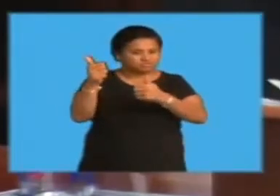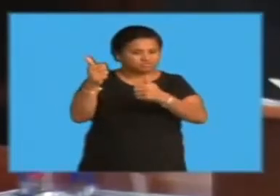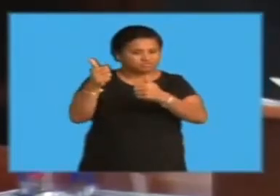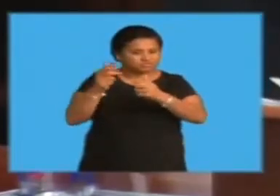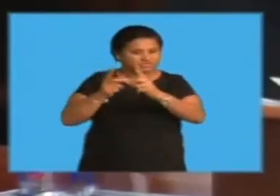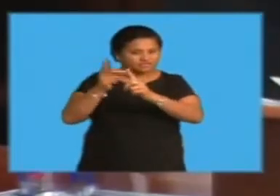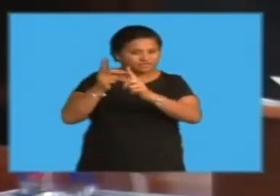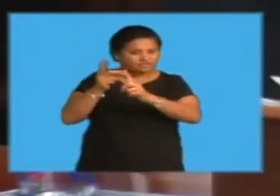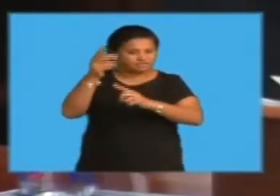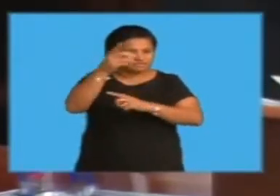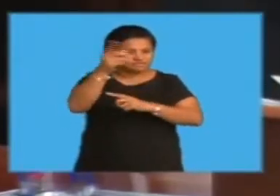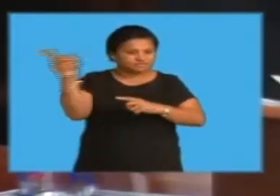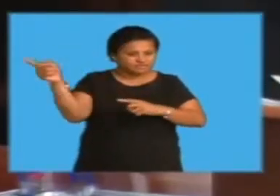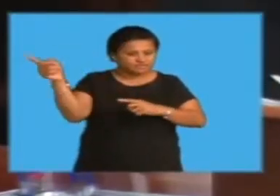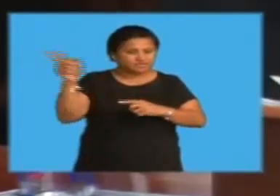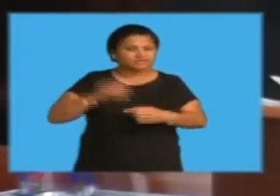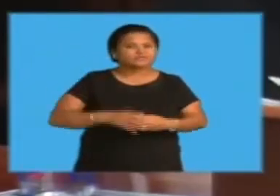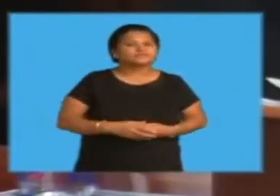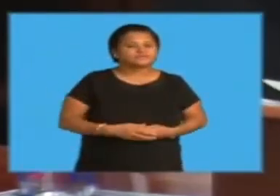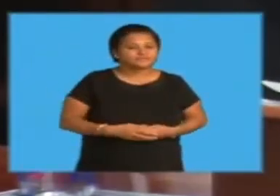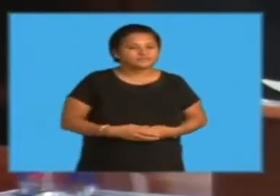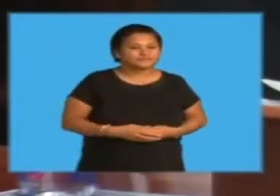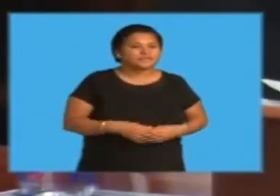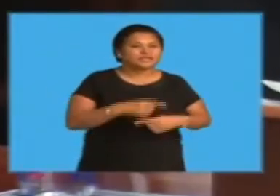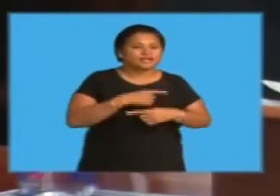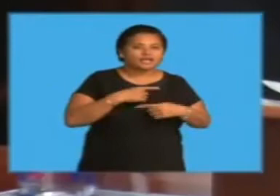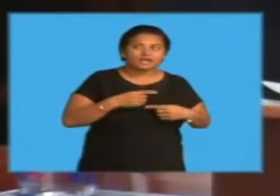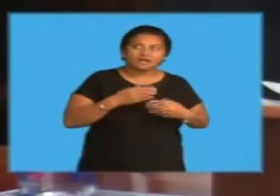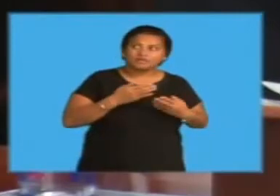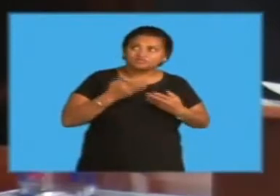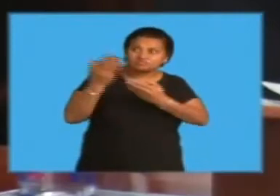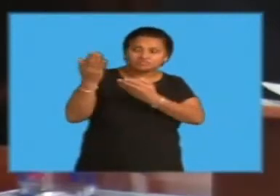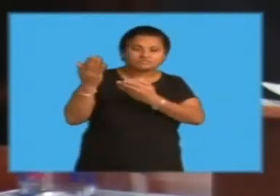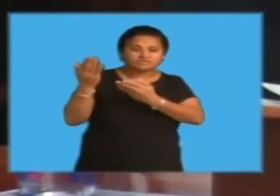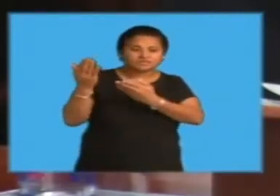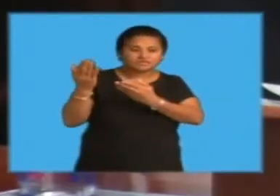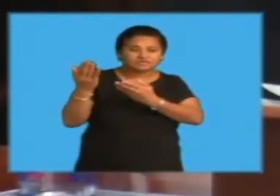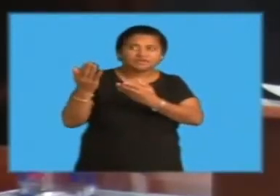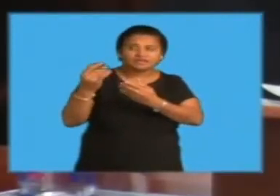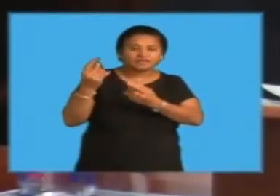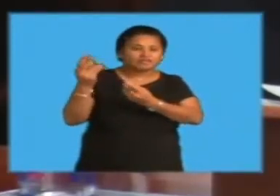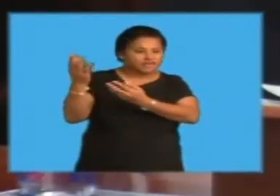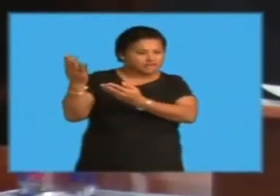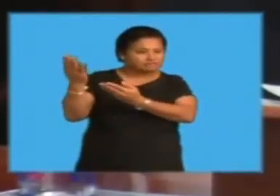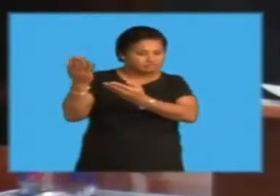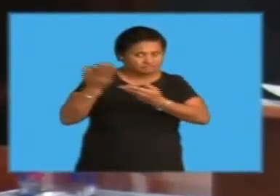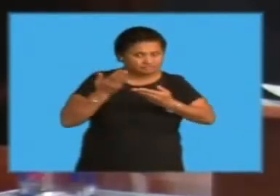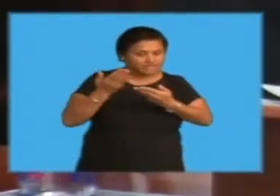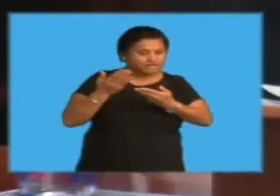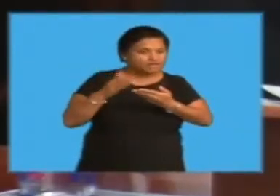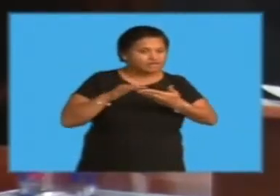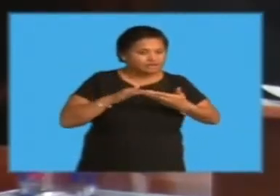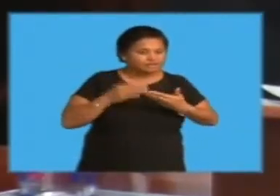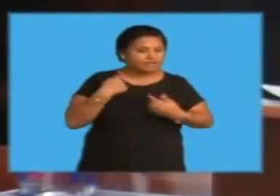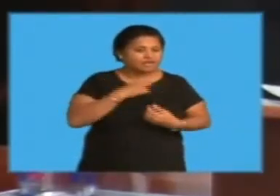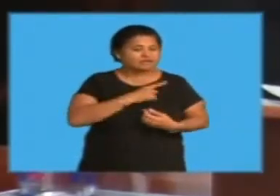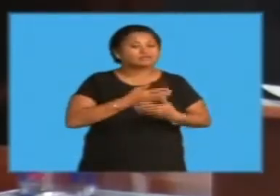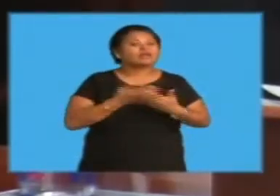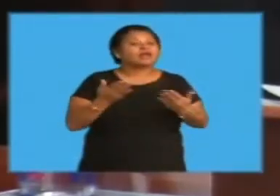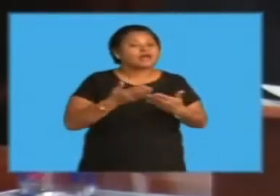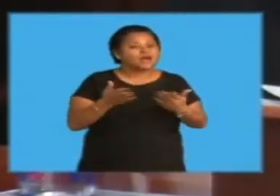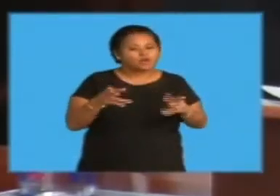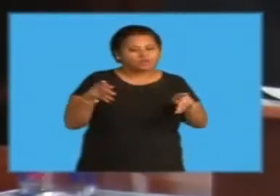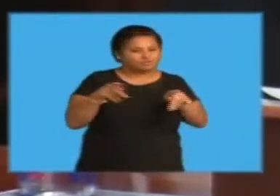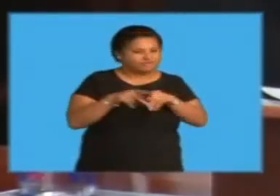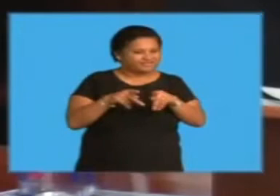We give them that assurance, and they are responding with assistance, partnership, and financing. This economic growth